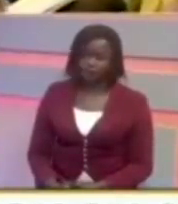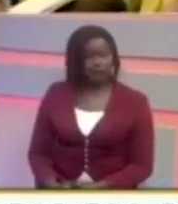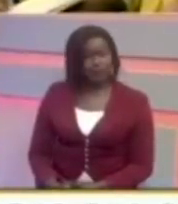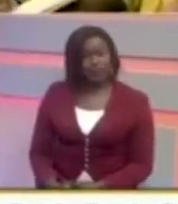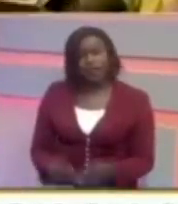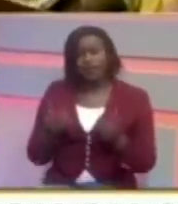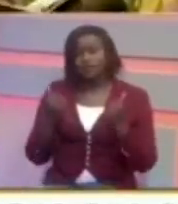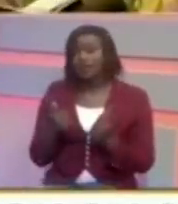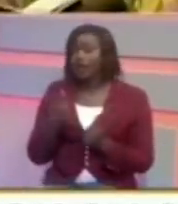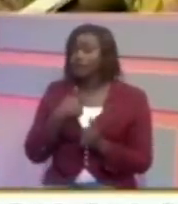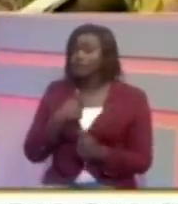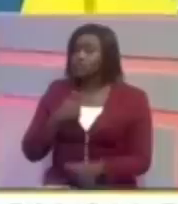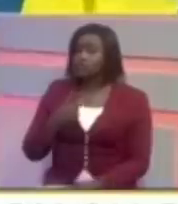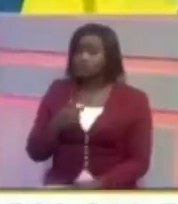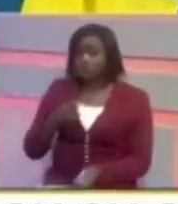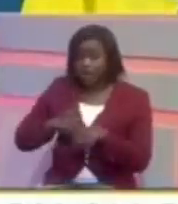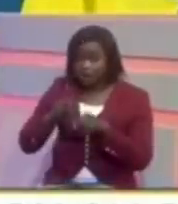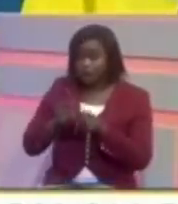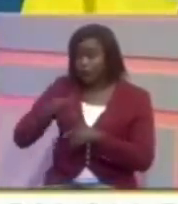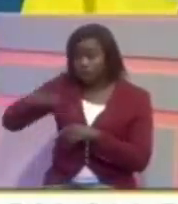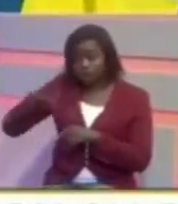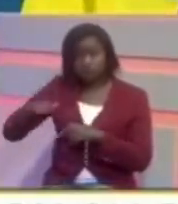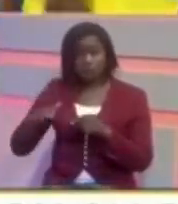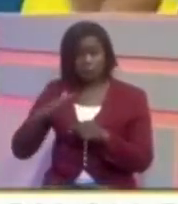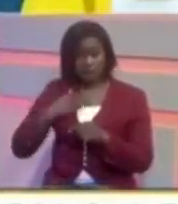Norwicho si imiride kubanga sagara